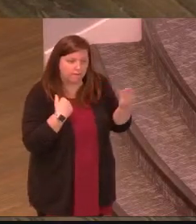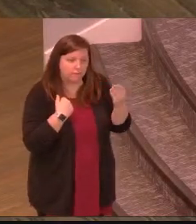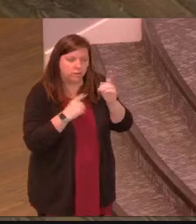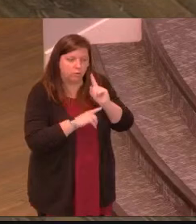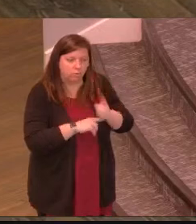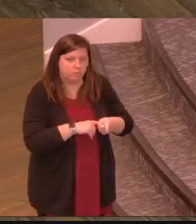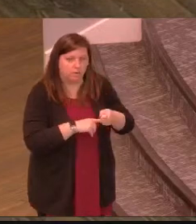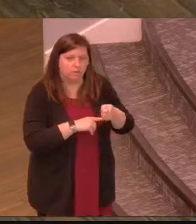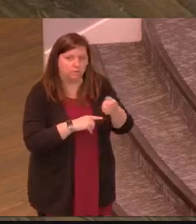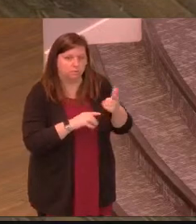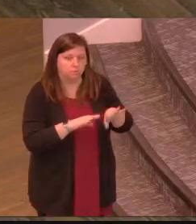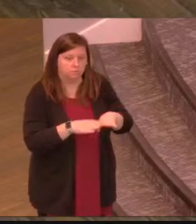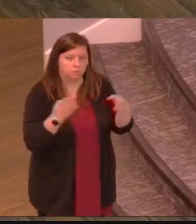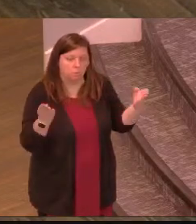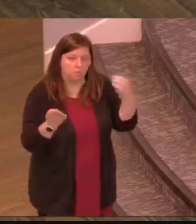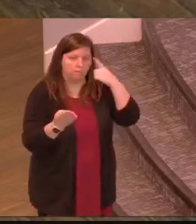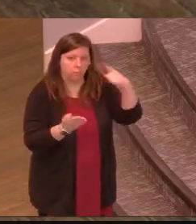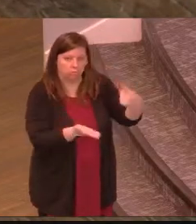feedback.